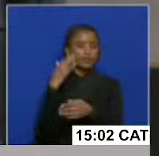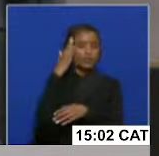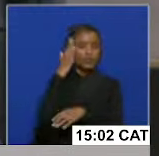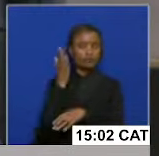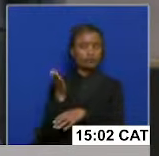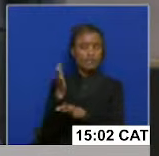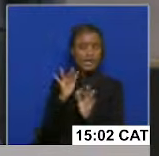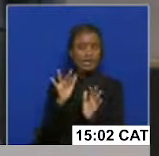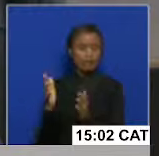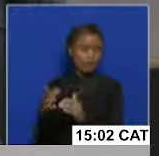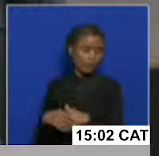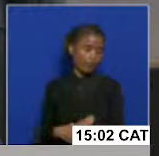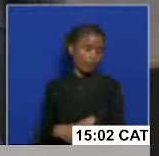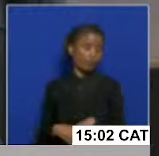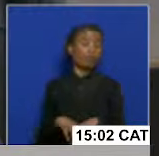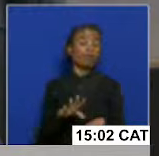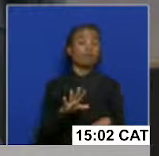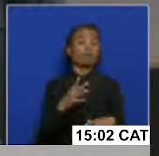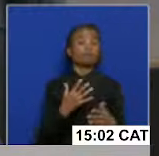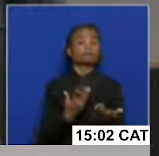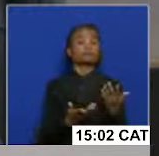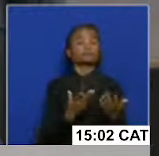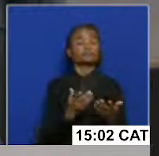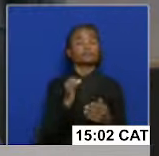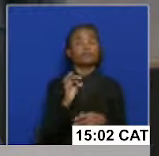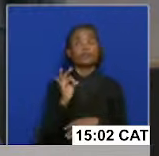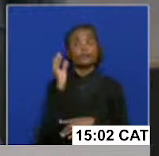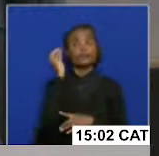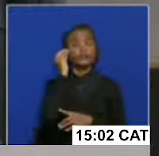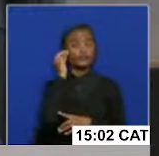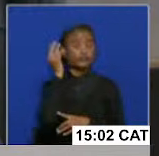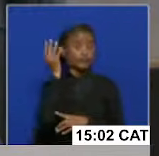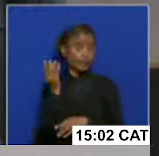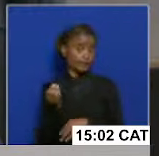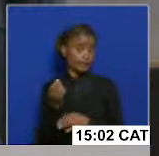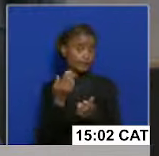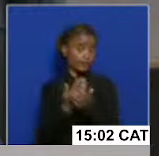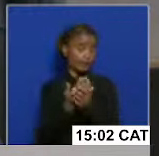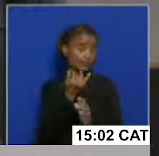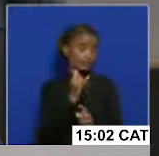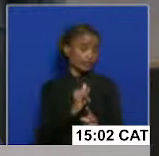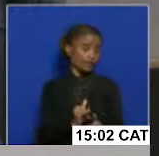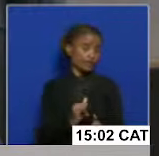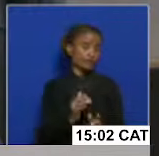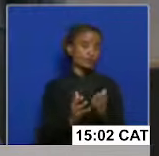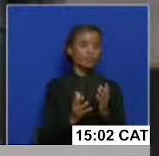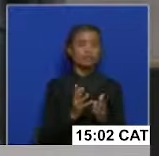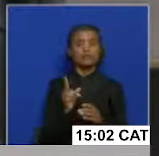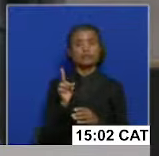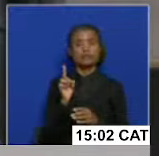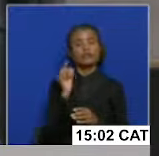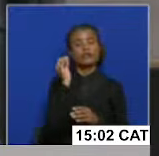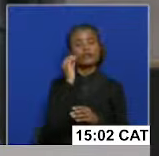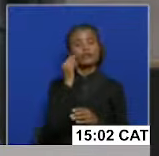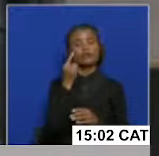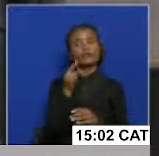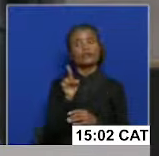if can I do that information for him, or can I look for other people that who can do it. So